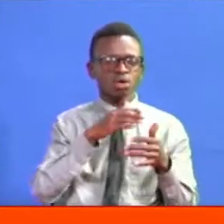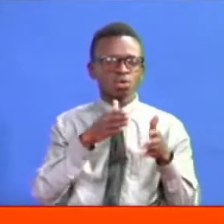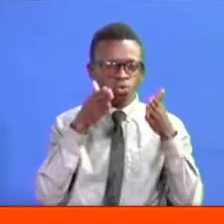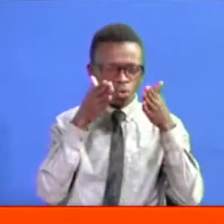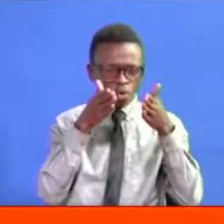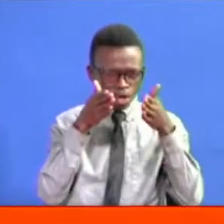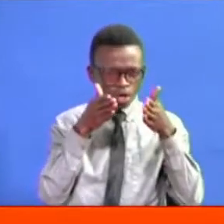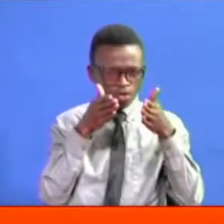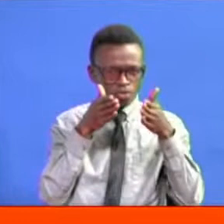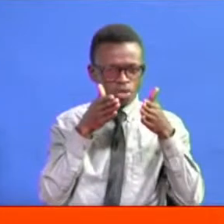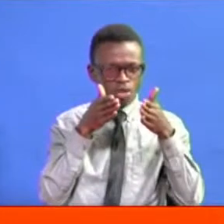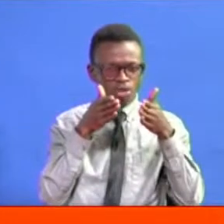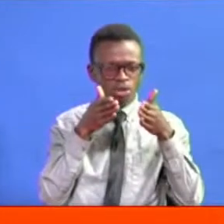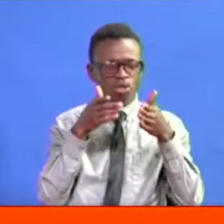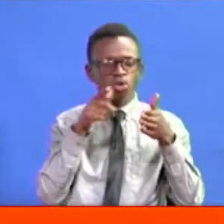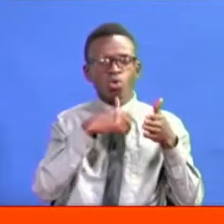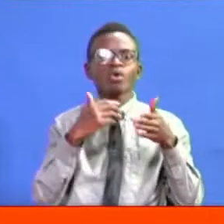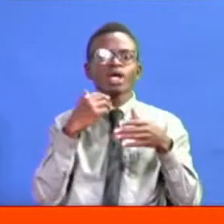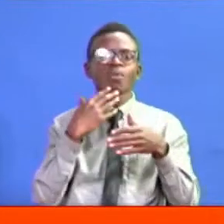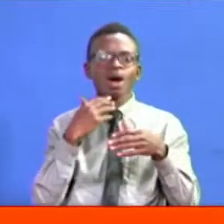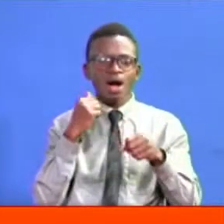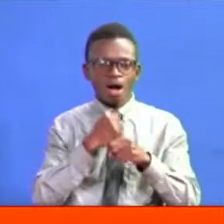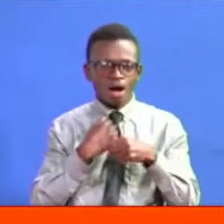target, but there is still work to be done.